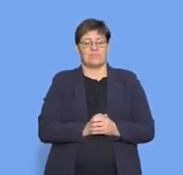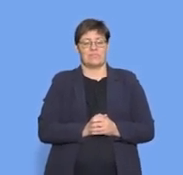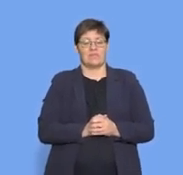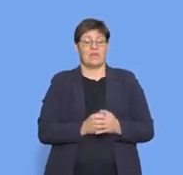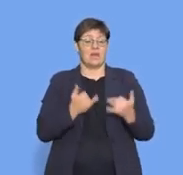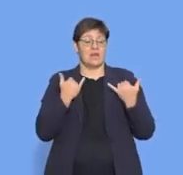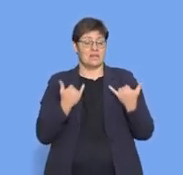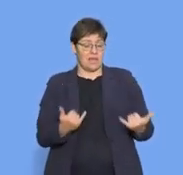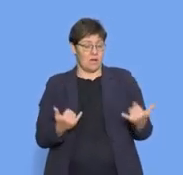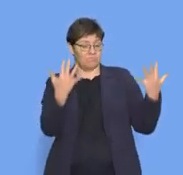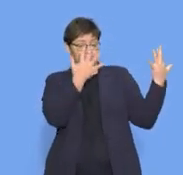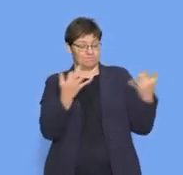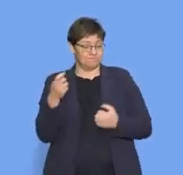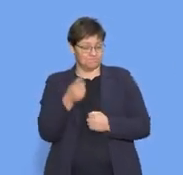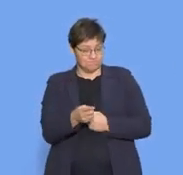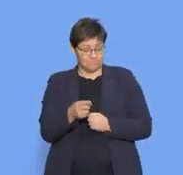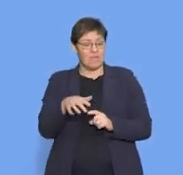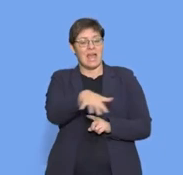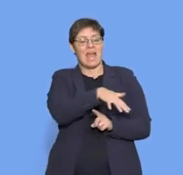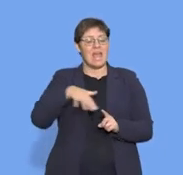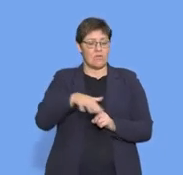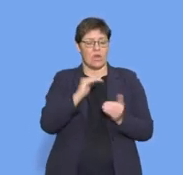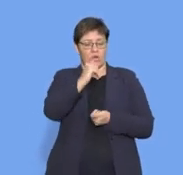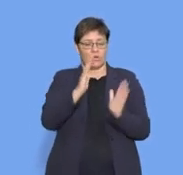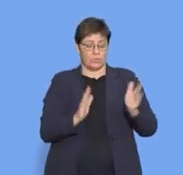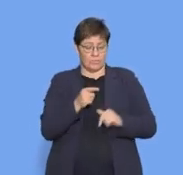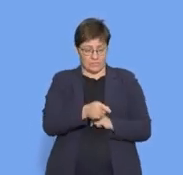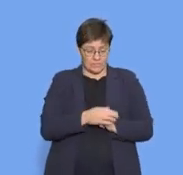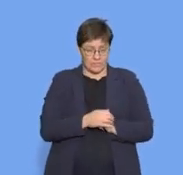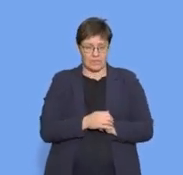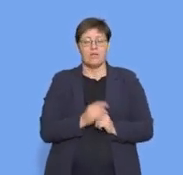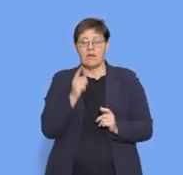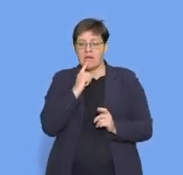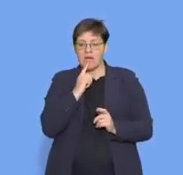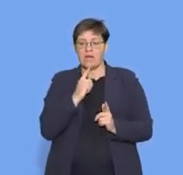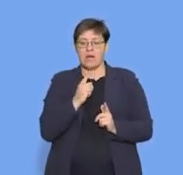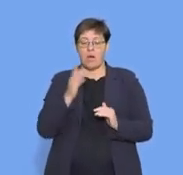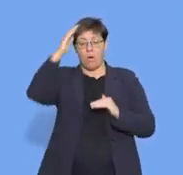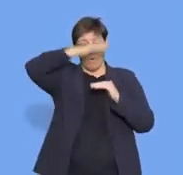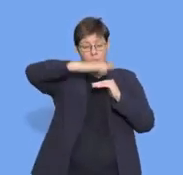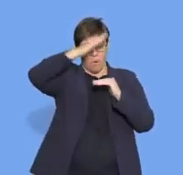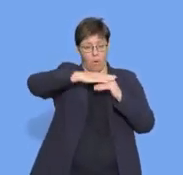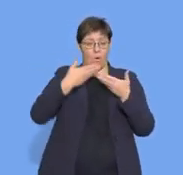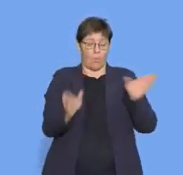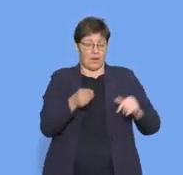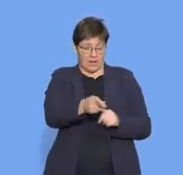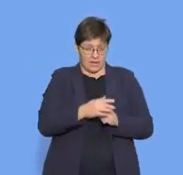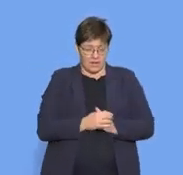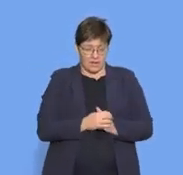So we are now going to be calculating the area of the cube if it is open on